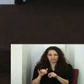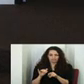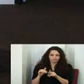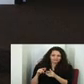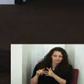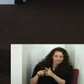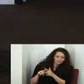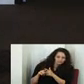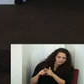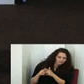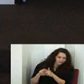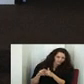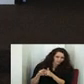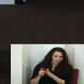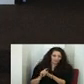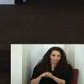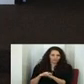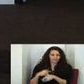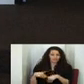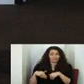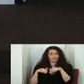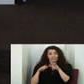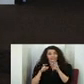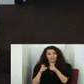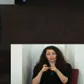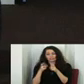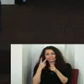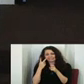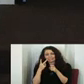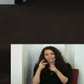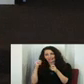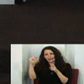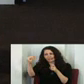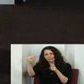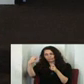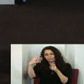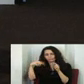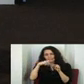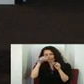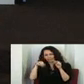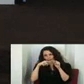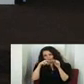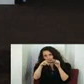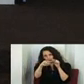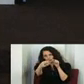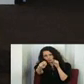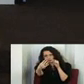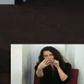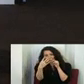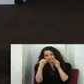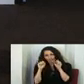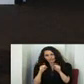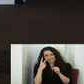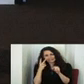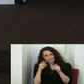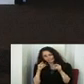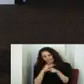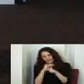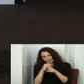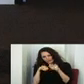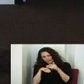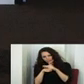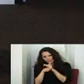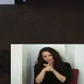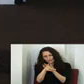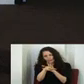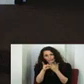yielding that control that we can begin to see a light at the end of the tunnel, that we can begin to see a way through. That's why Jesus says, I'm the way,